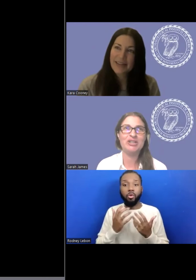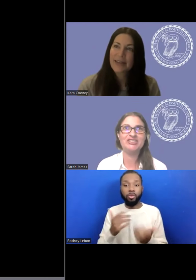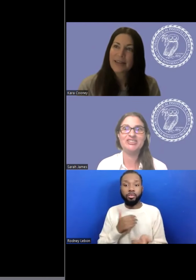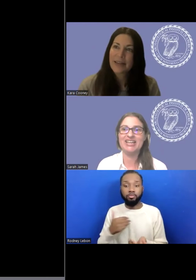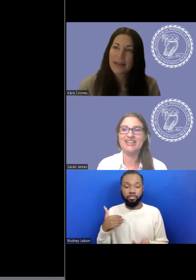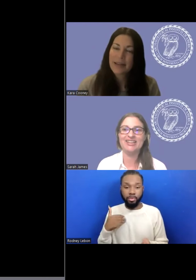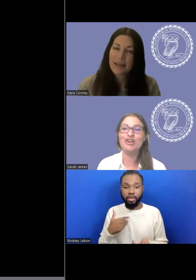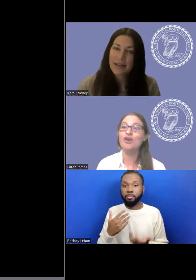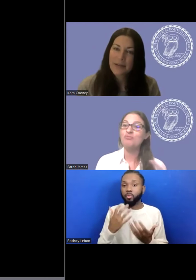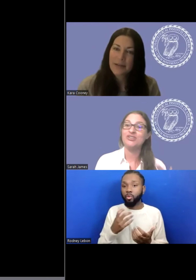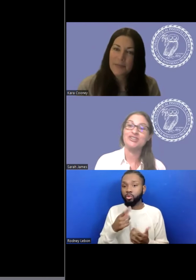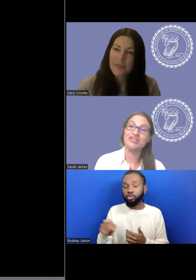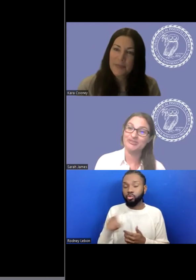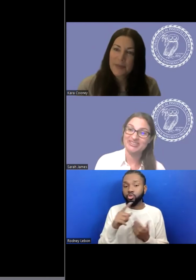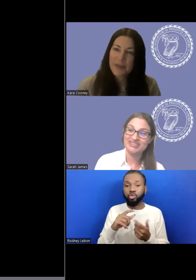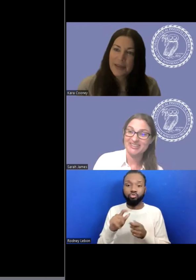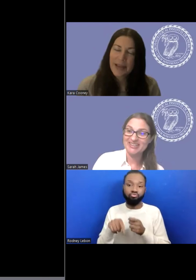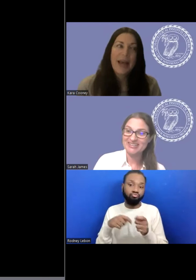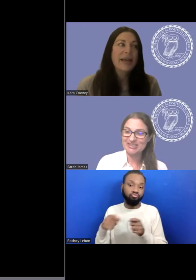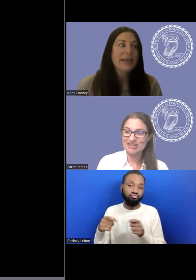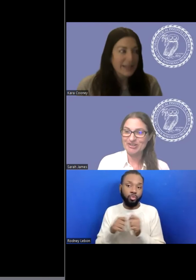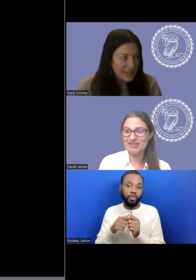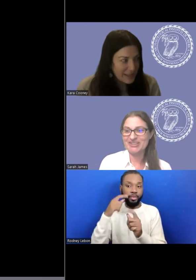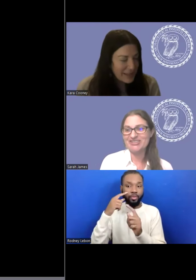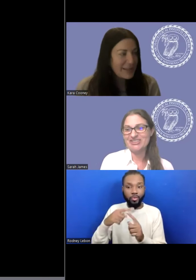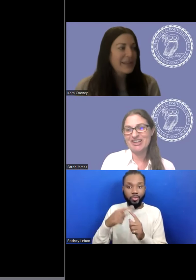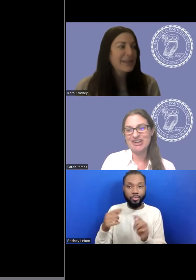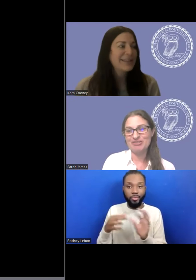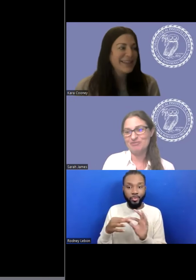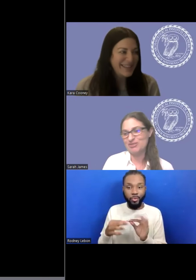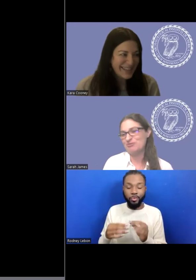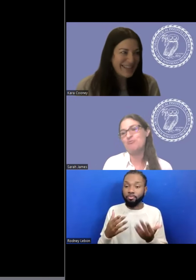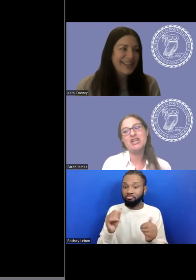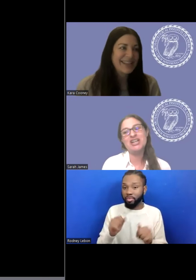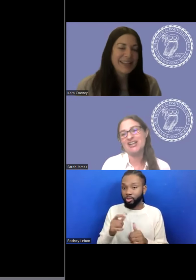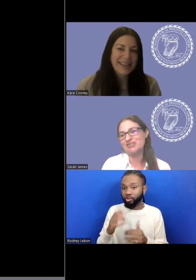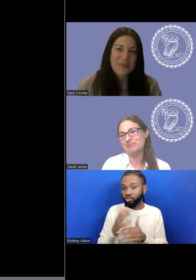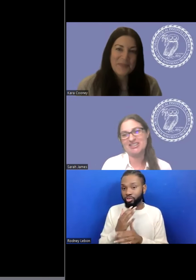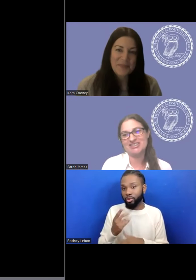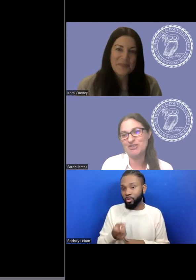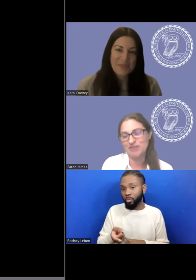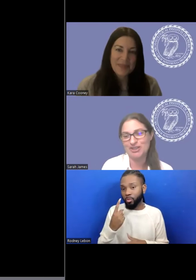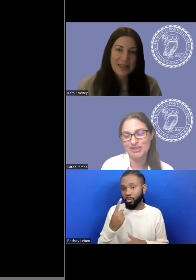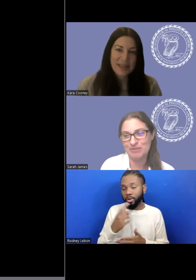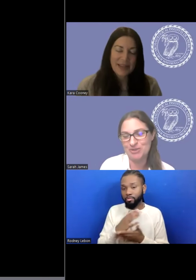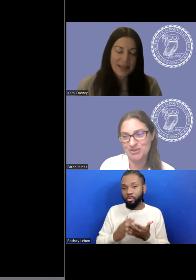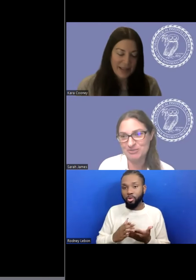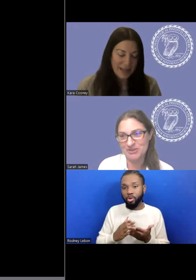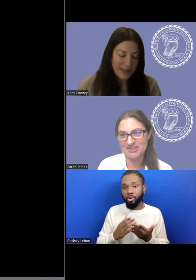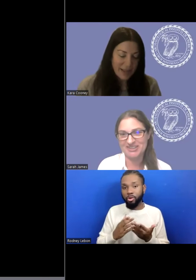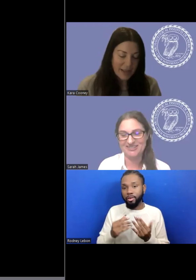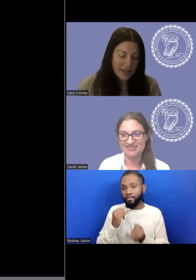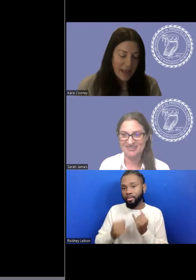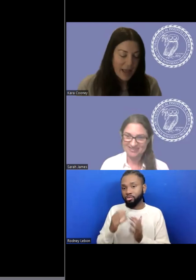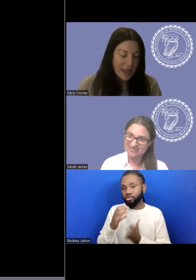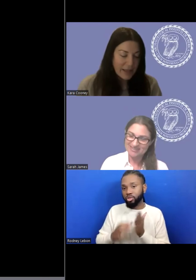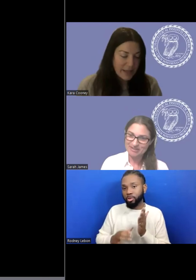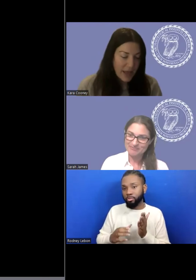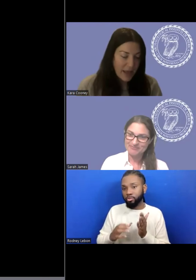have wanted you to end on a hopeful note. So could you share one aspect of the final chapter of your book?